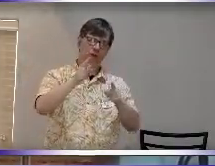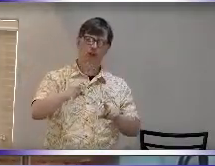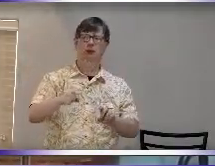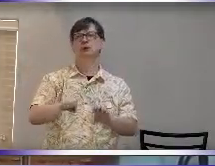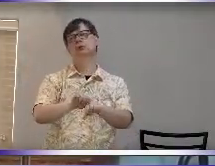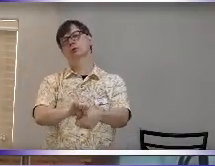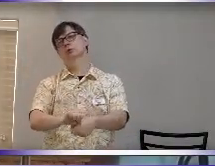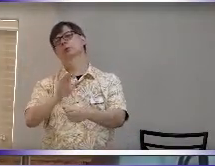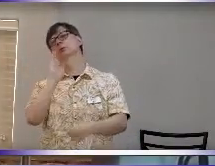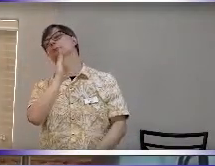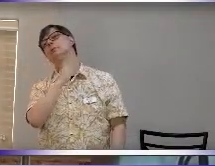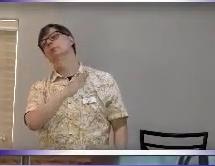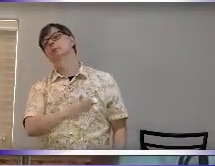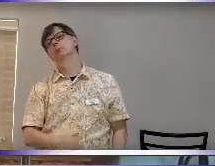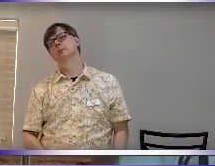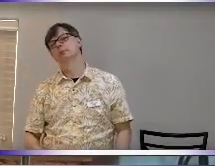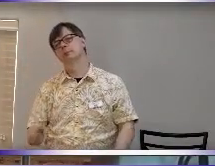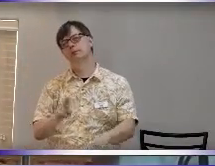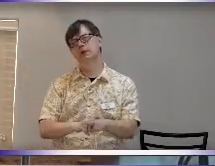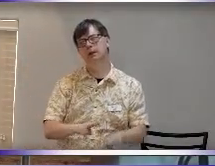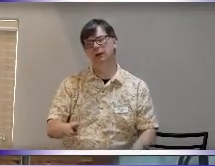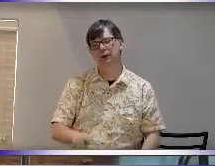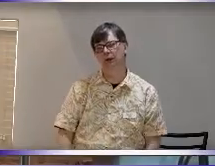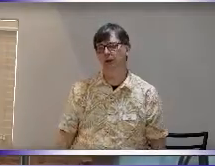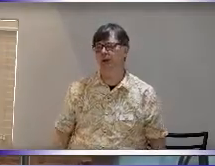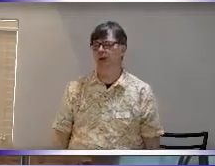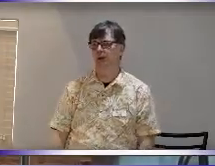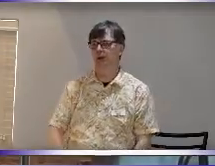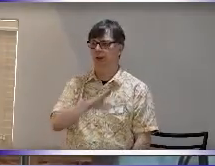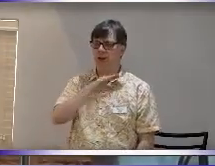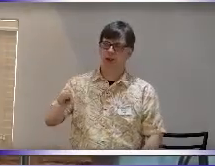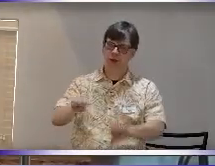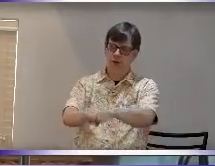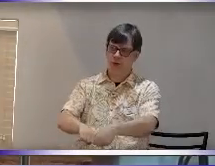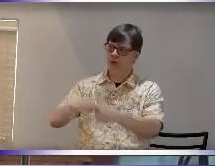it be. And then you just say, and so it is.